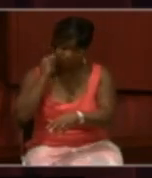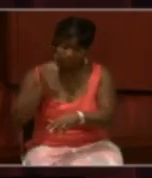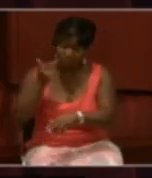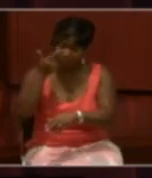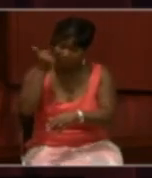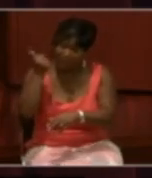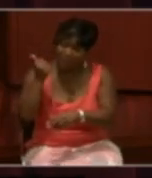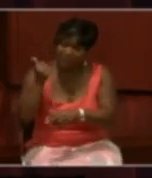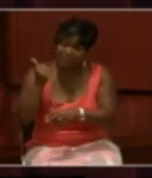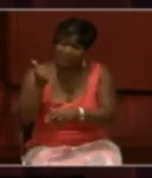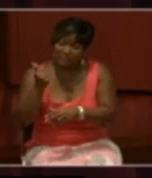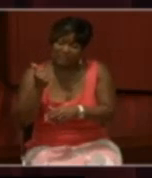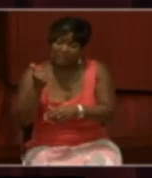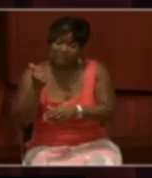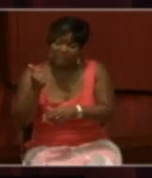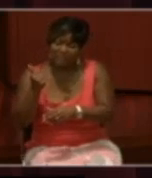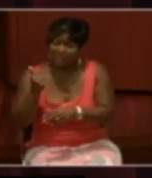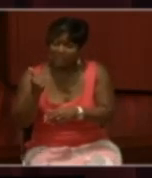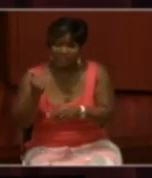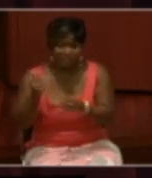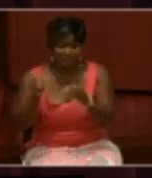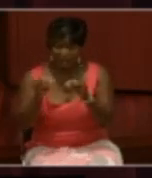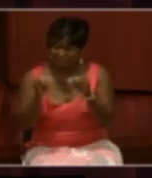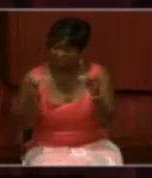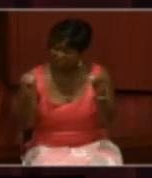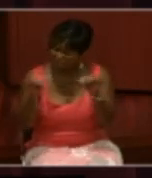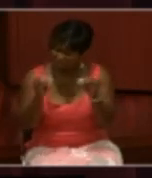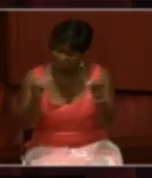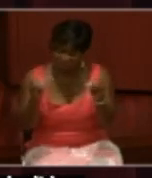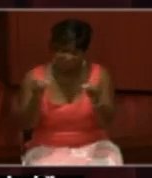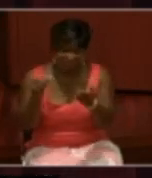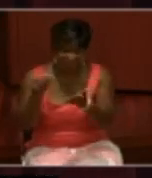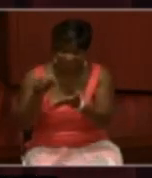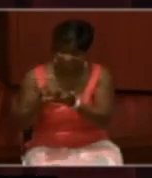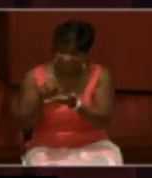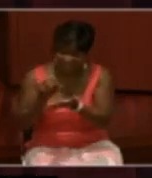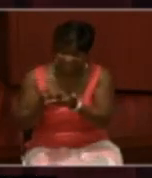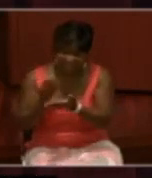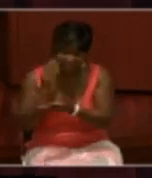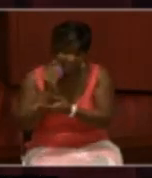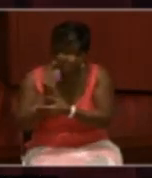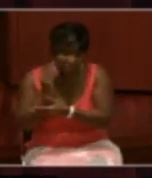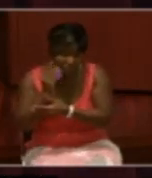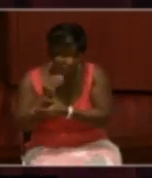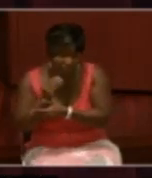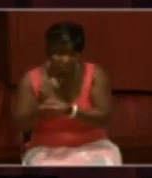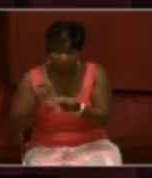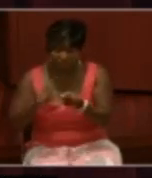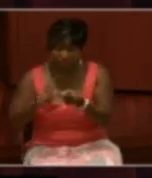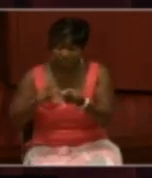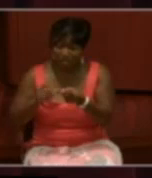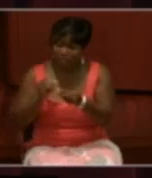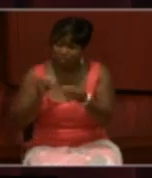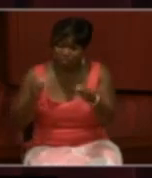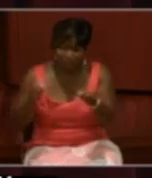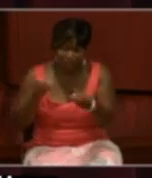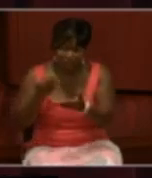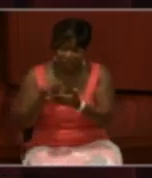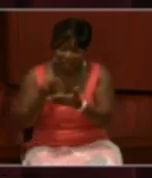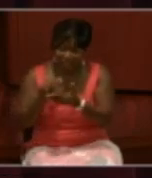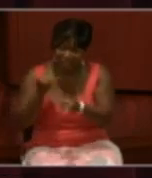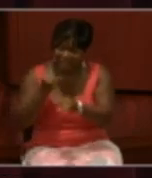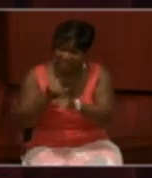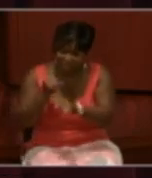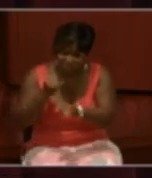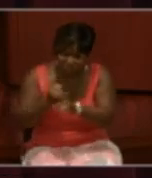Because they had no financial experience and no financial institution